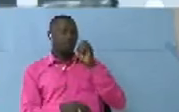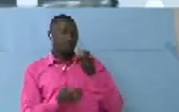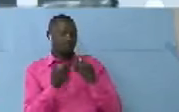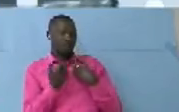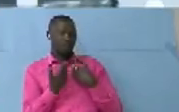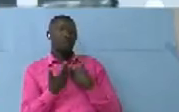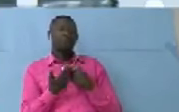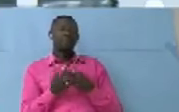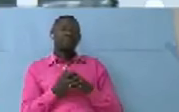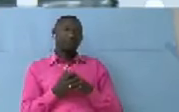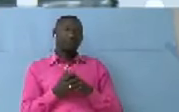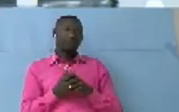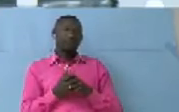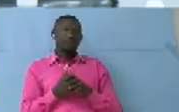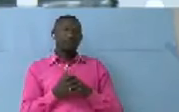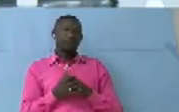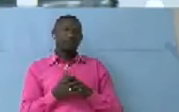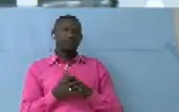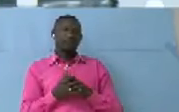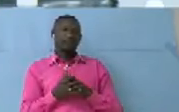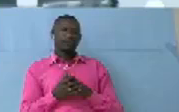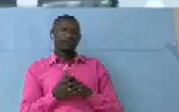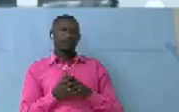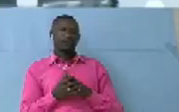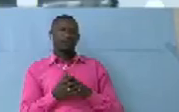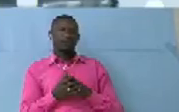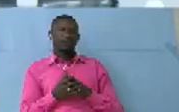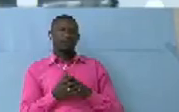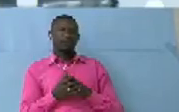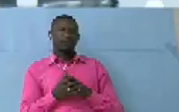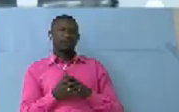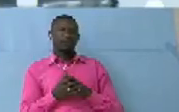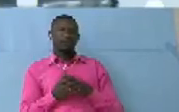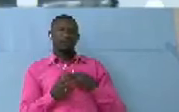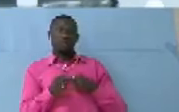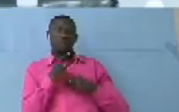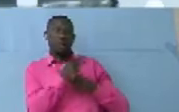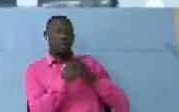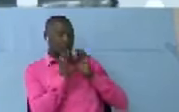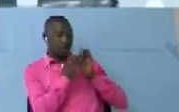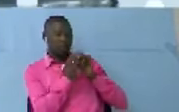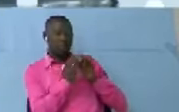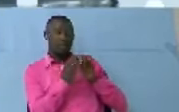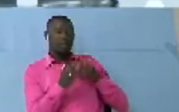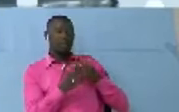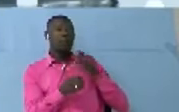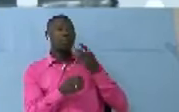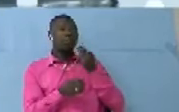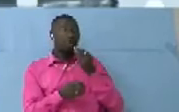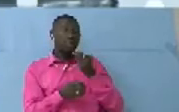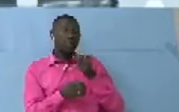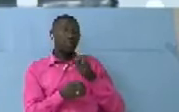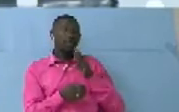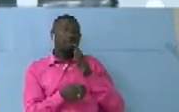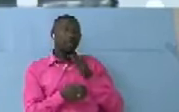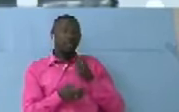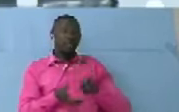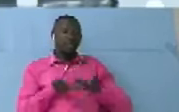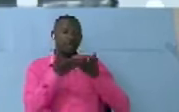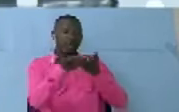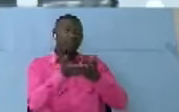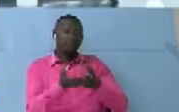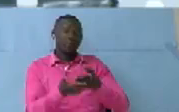Solo Konyako, Nko Amaiko, I will Kodo Legi Konsono Sana Pradila. Solo told me that that was the money that he handed